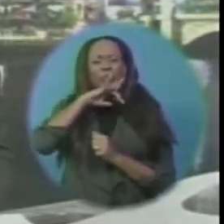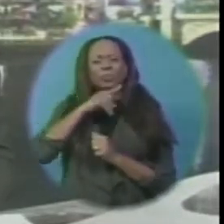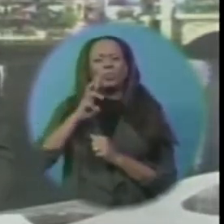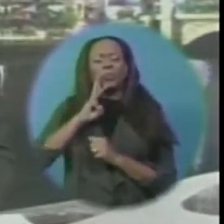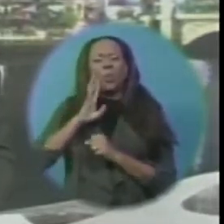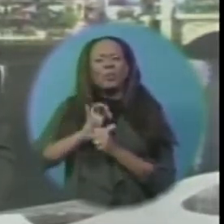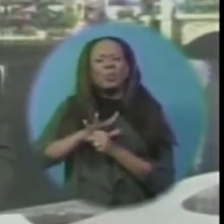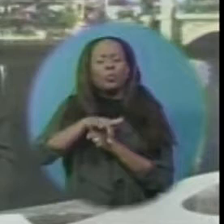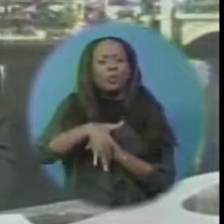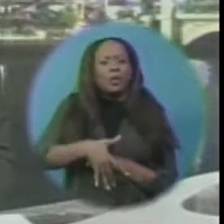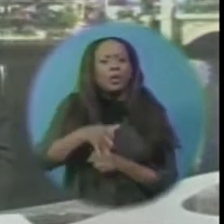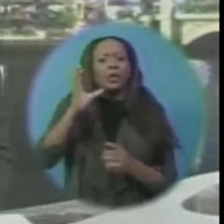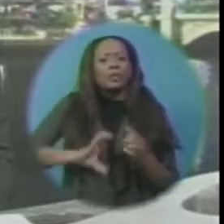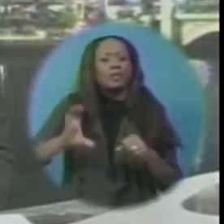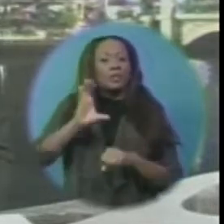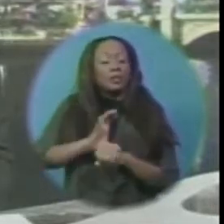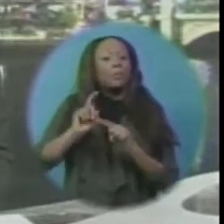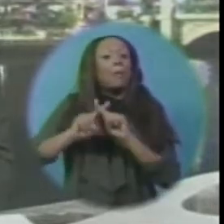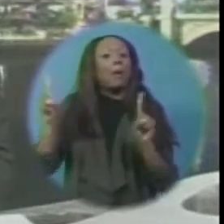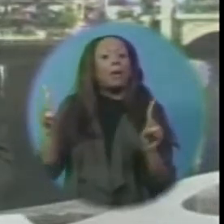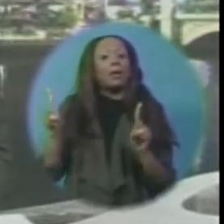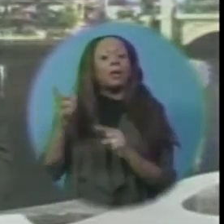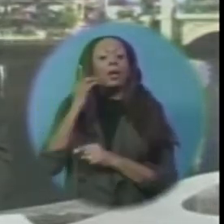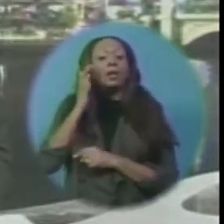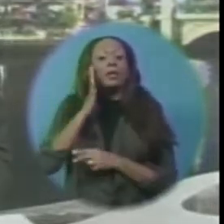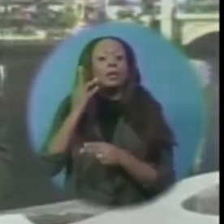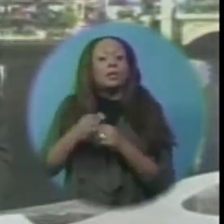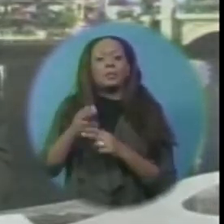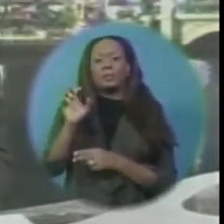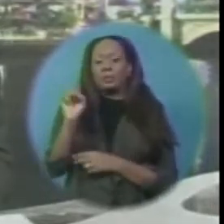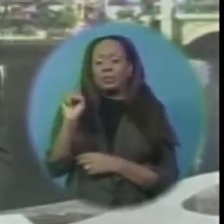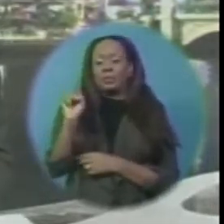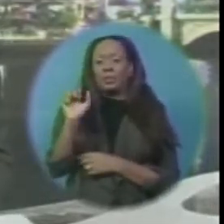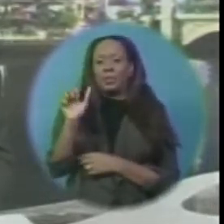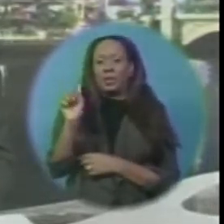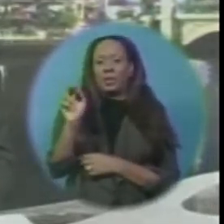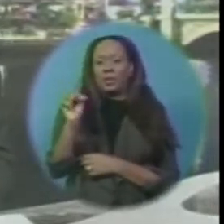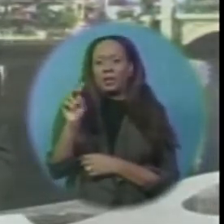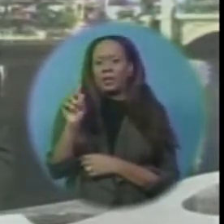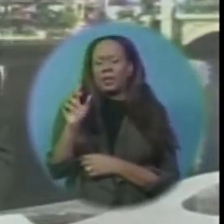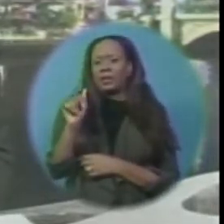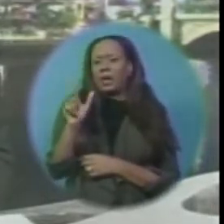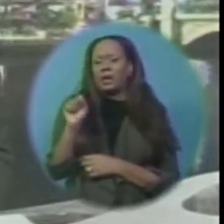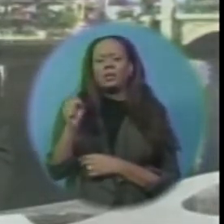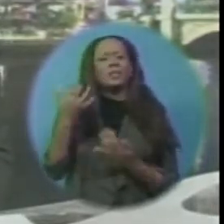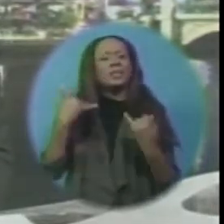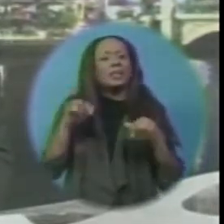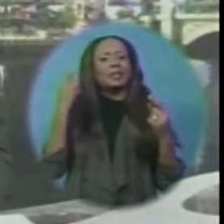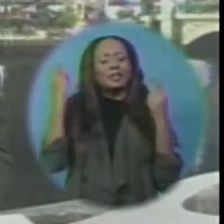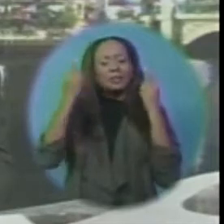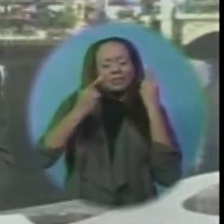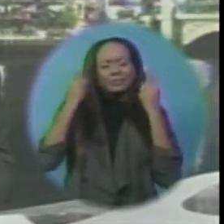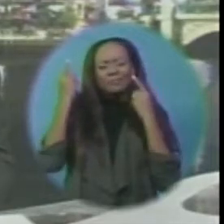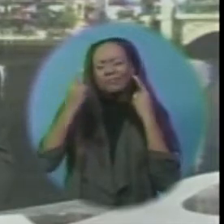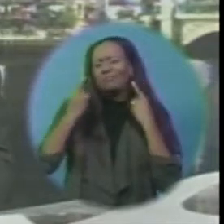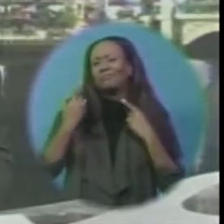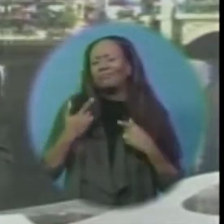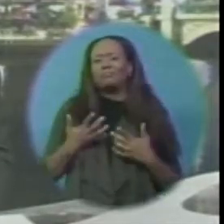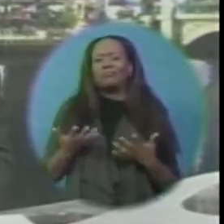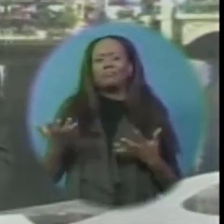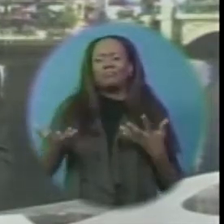the island's south coast, Sandals Barbados is concerned about what's taking place. Public Relations Manager David Hines